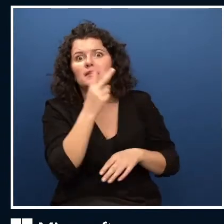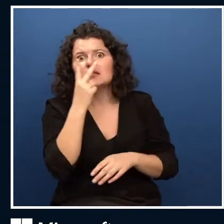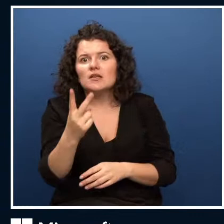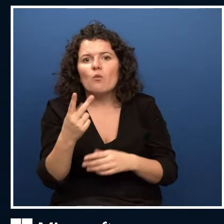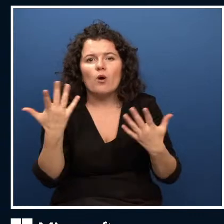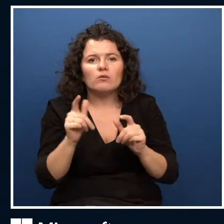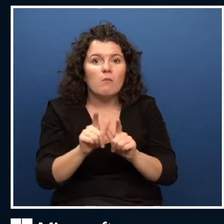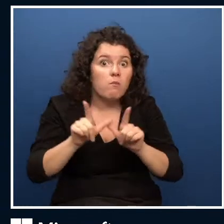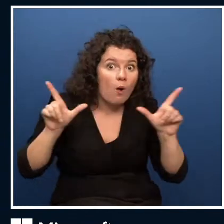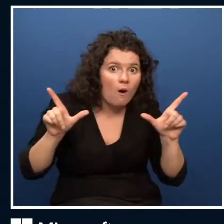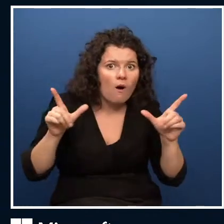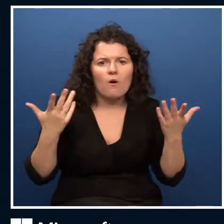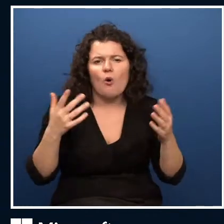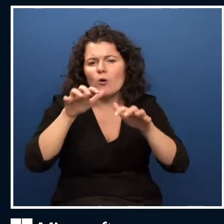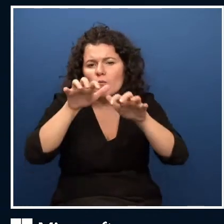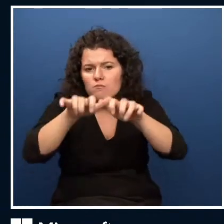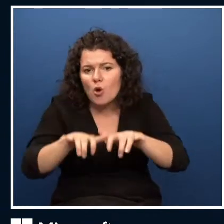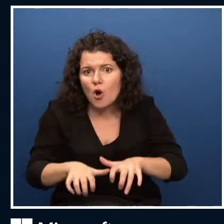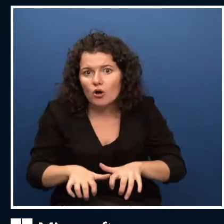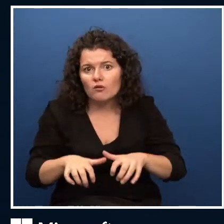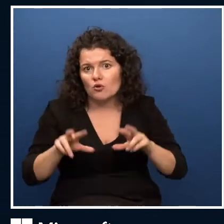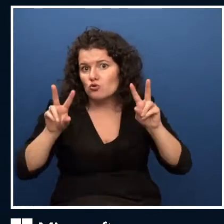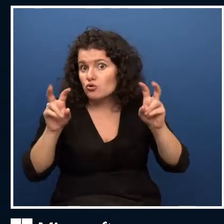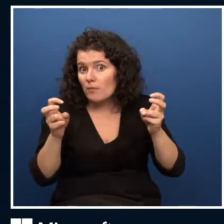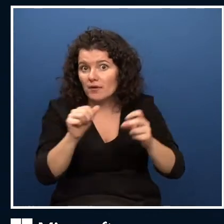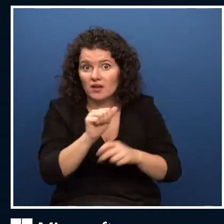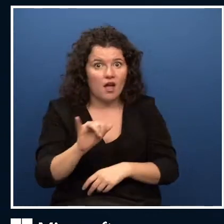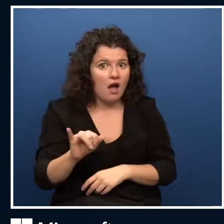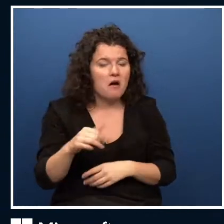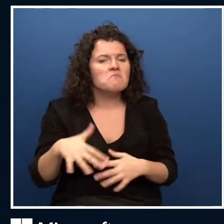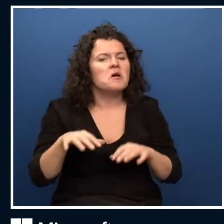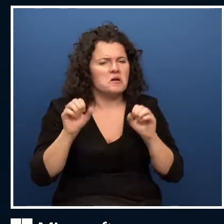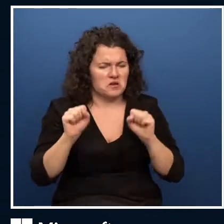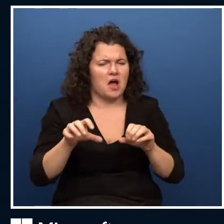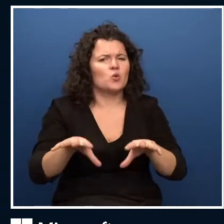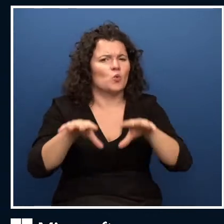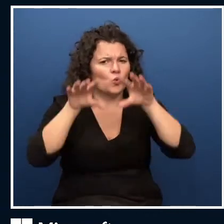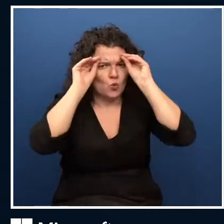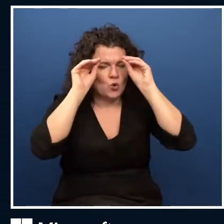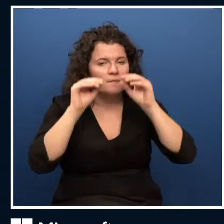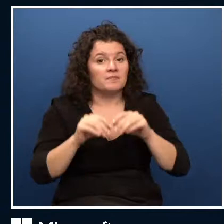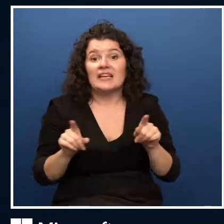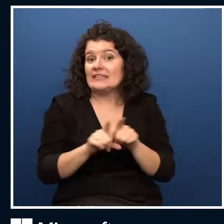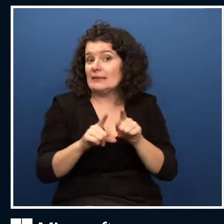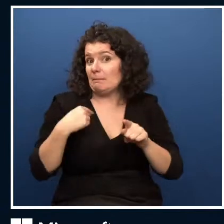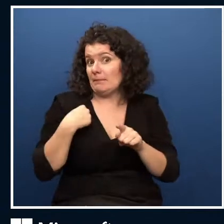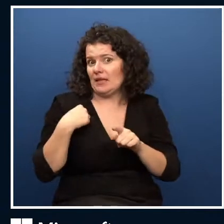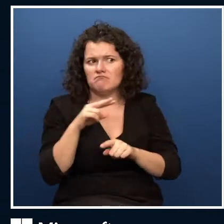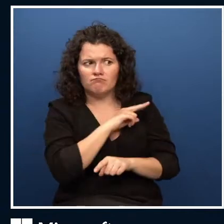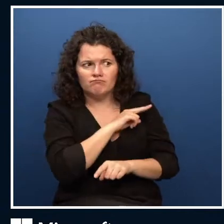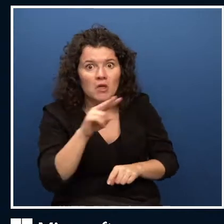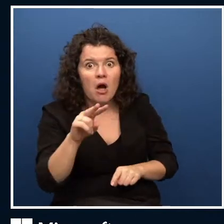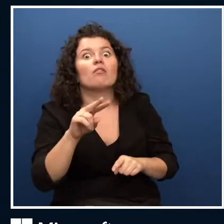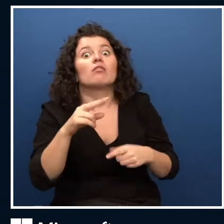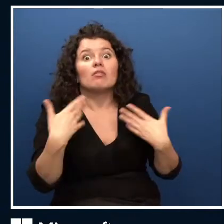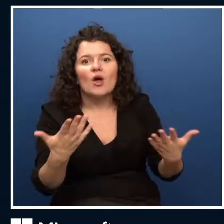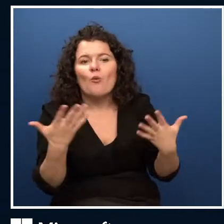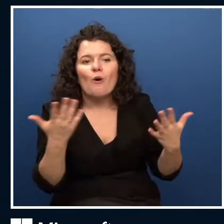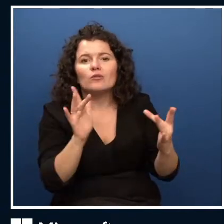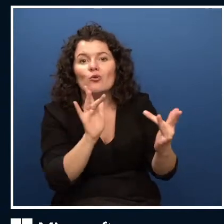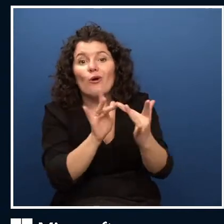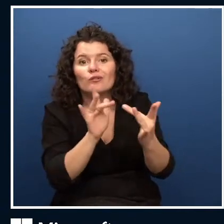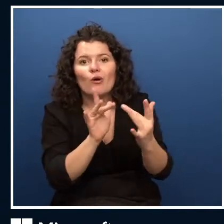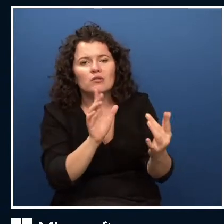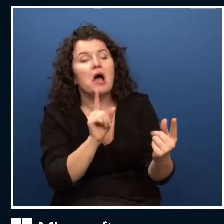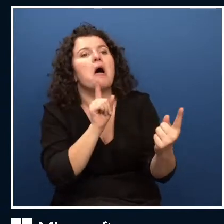had that helped me. I got to meet a lot of people who are interested in AI/ML as well, and